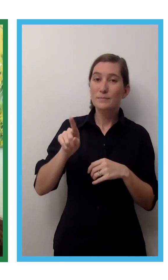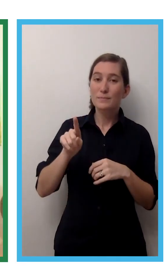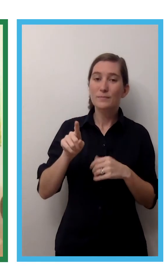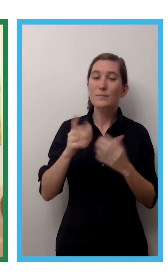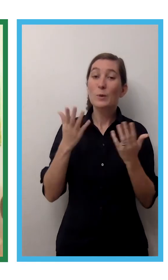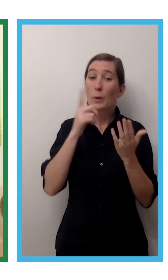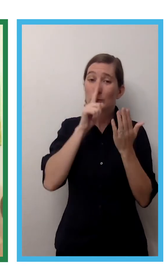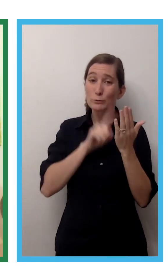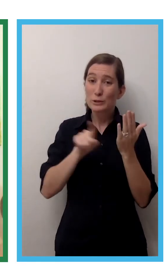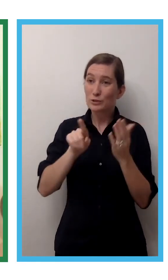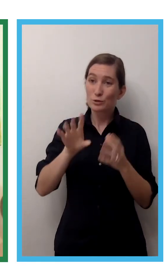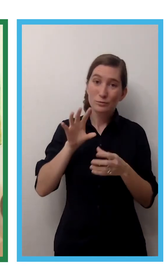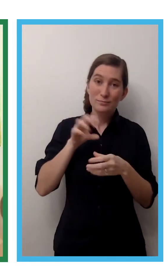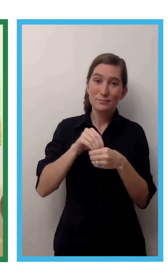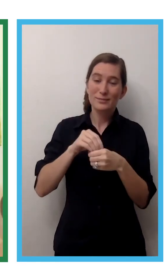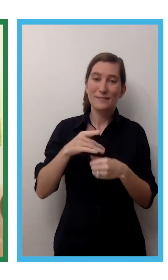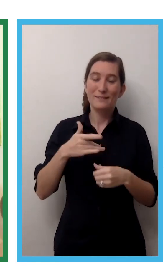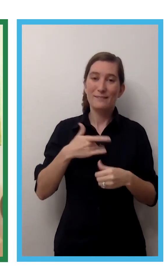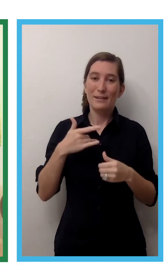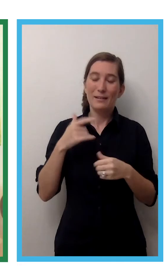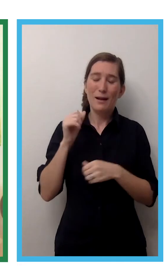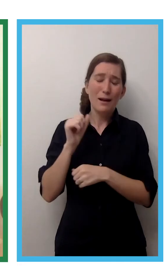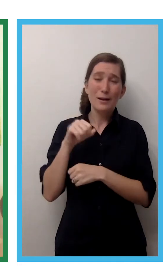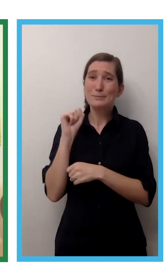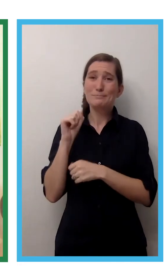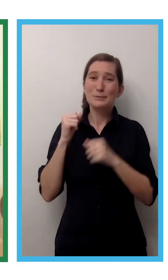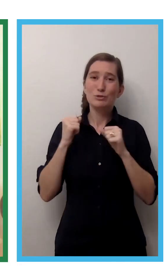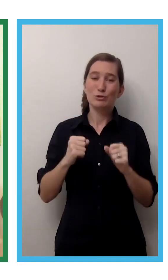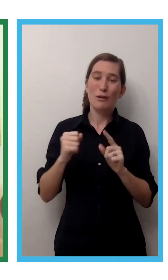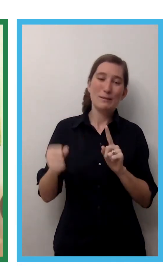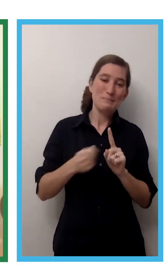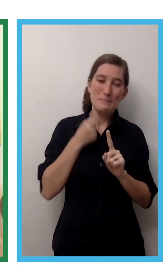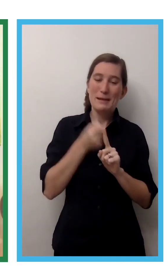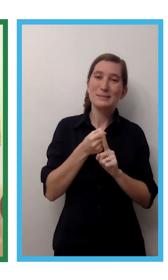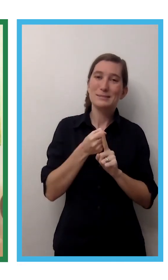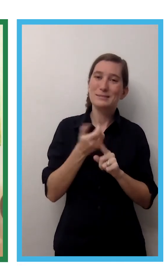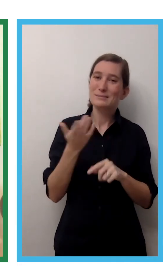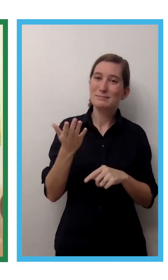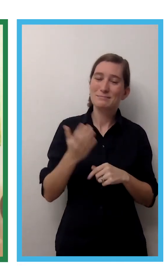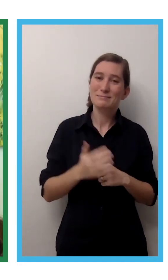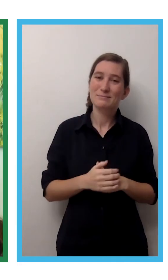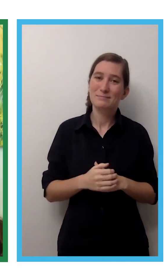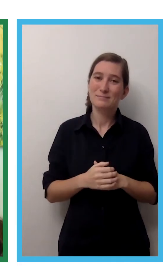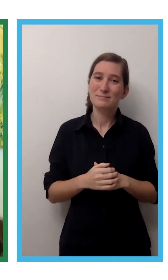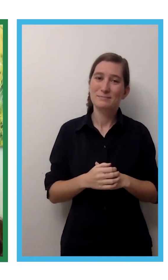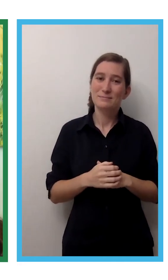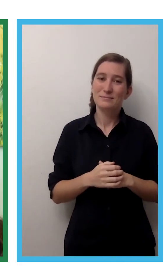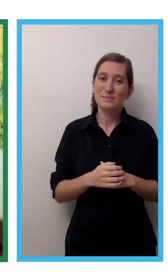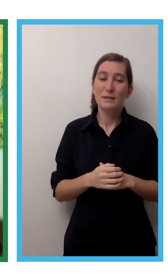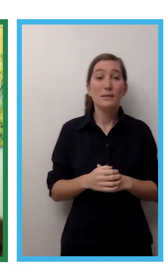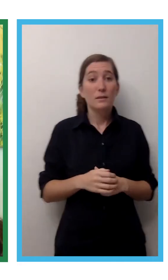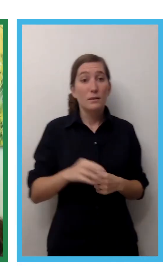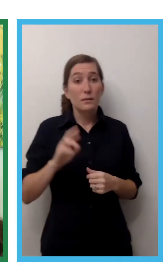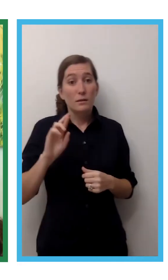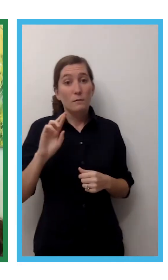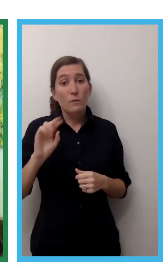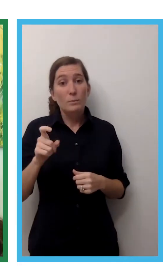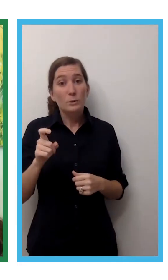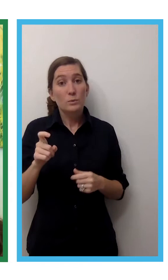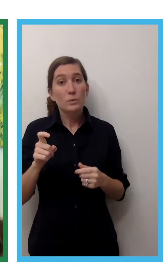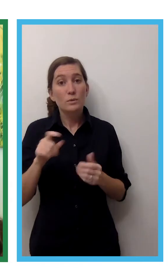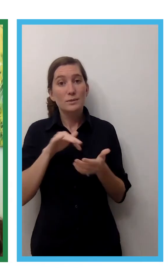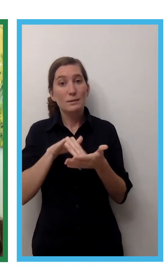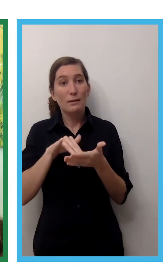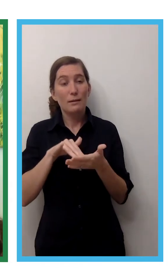in. Well, you know, I mean, the pharmaceutical was pretty darn impactful because you're talking about the potential